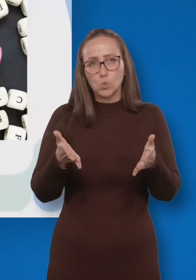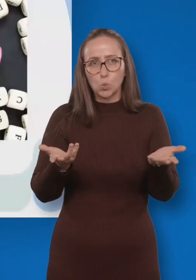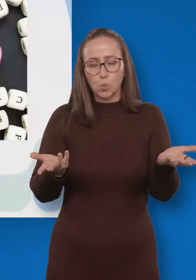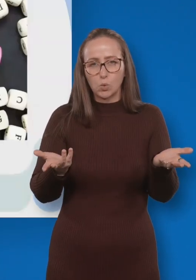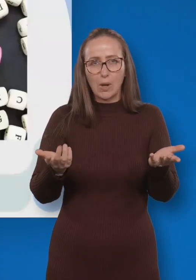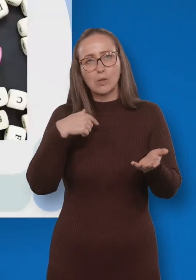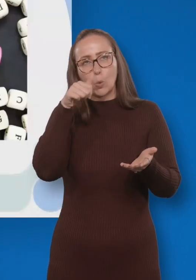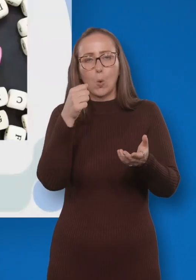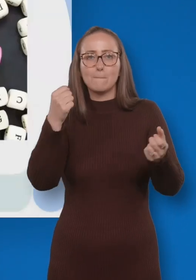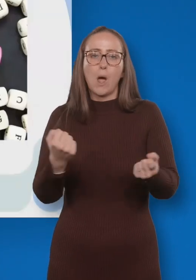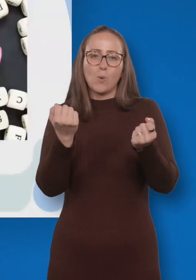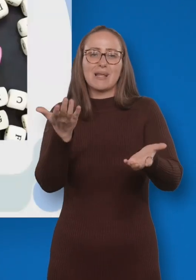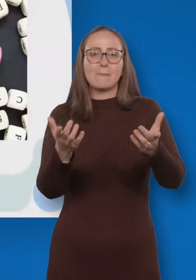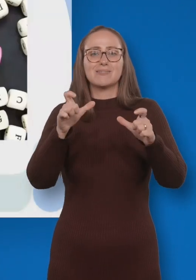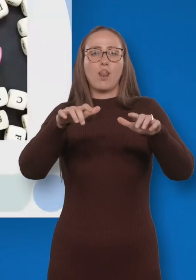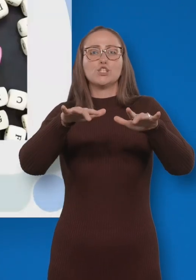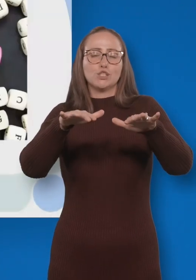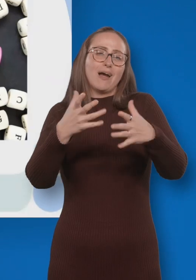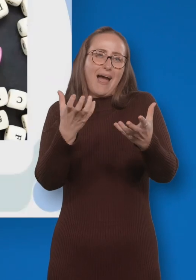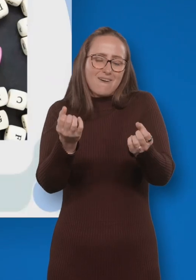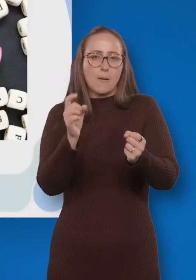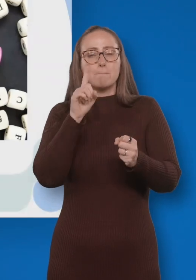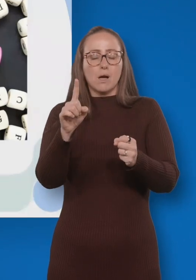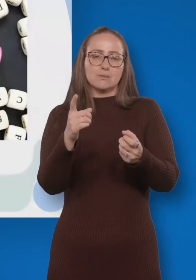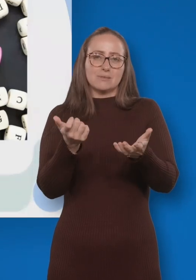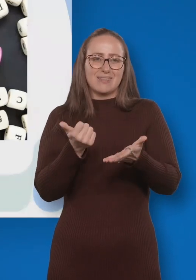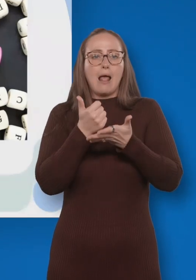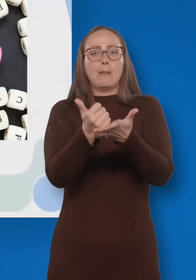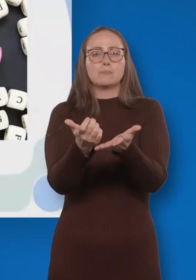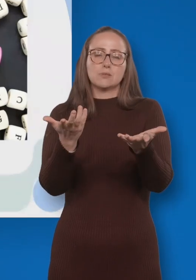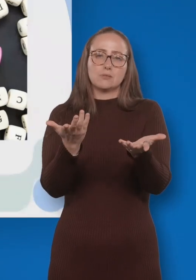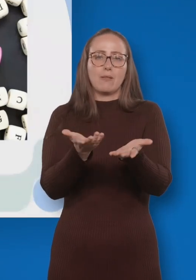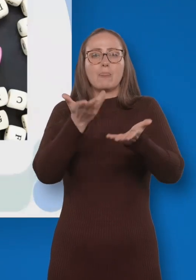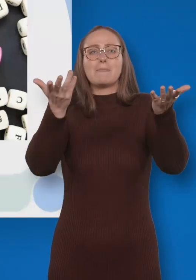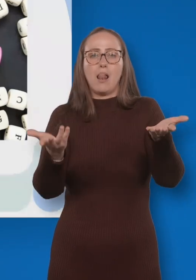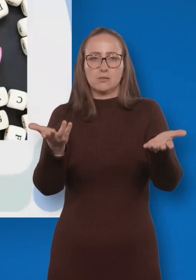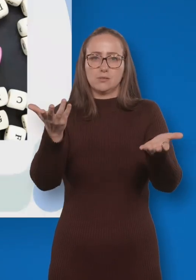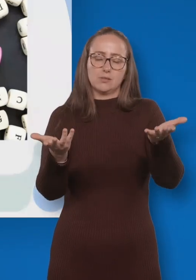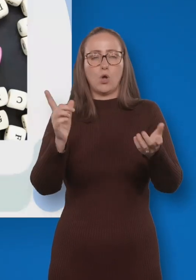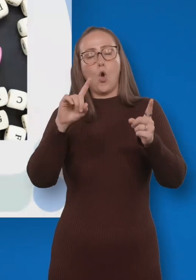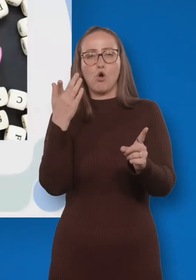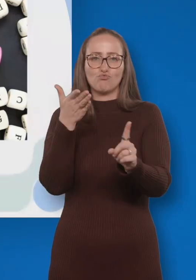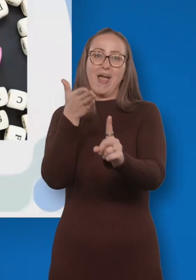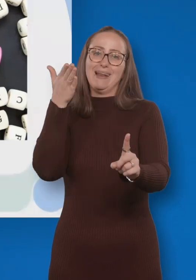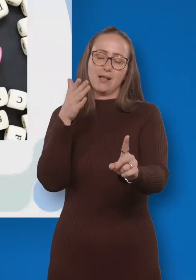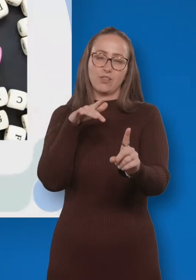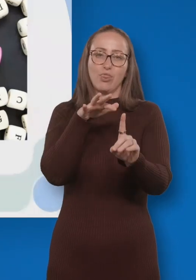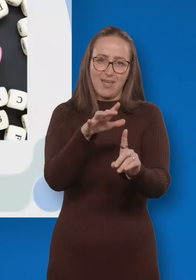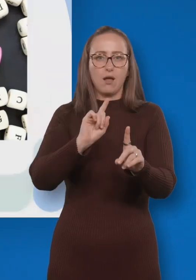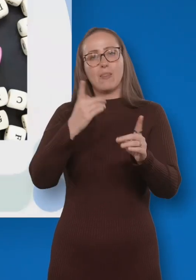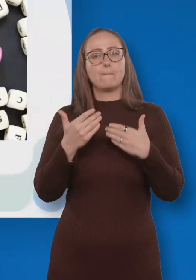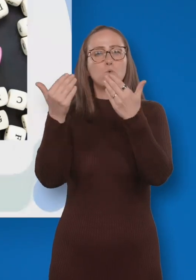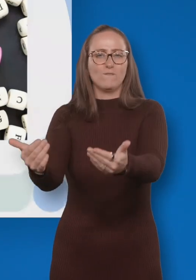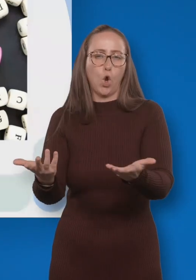necessarily remove all the power dynamics, but I think it can help to alleviate, or at least acknowledge, recognize them, and then